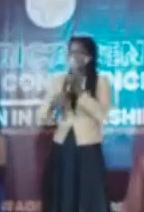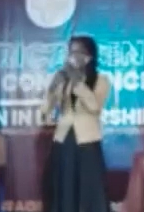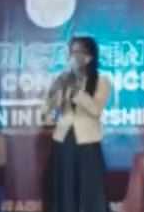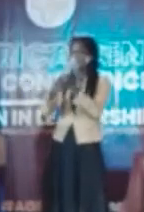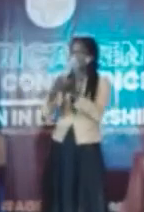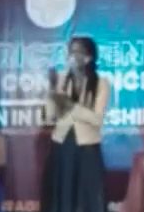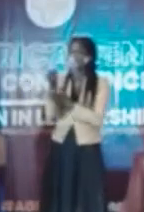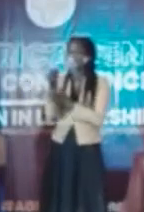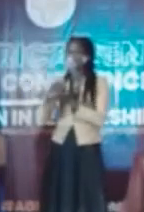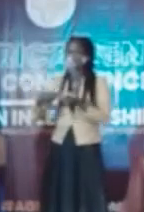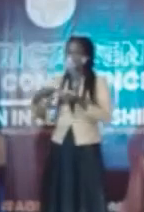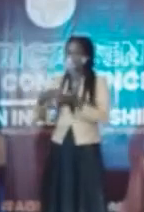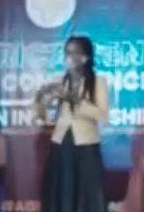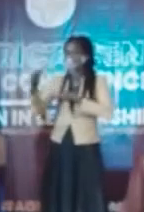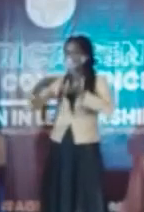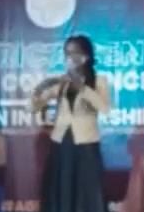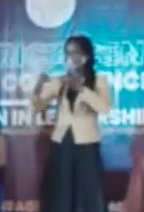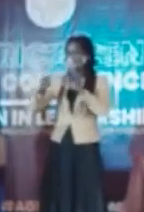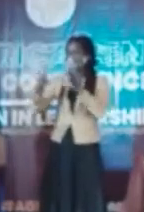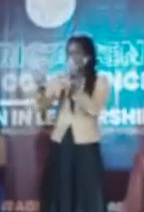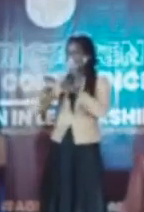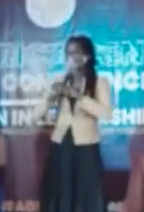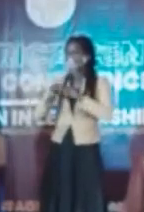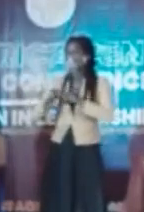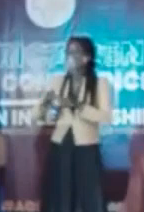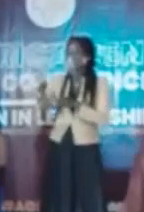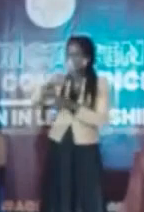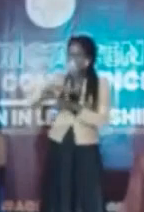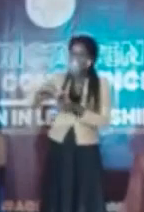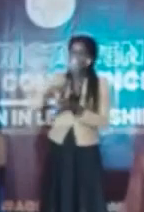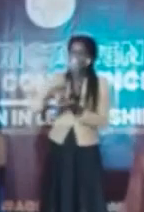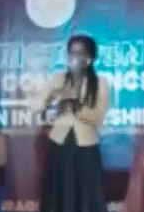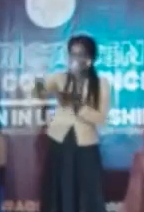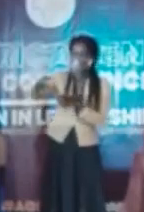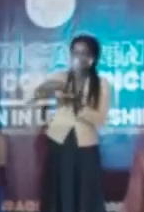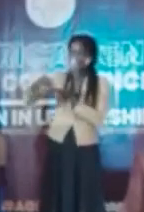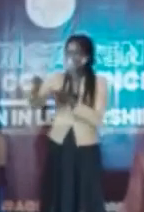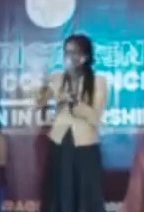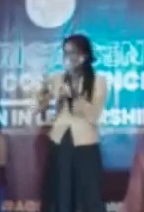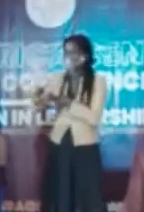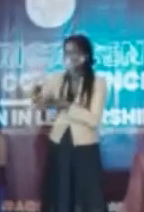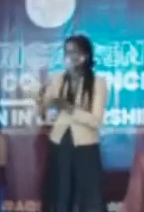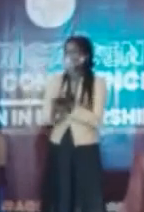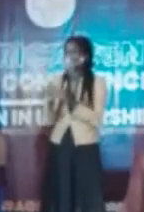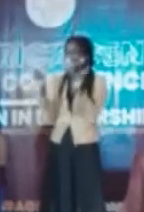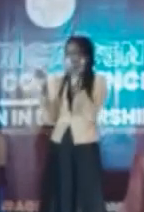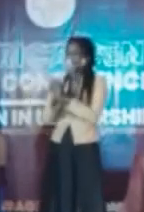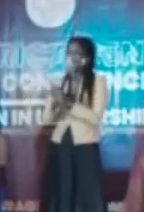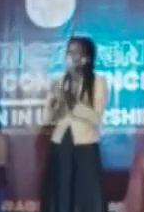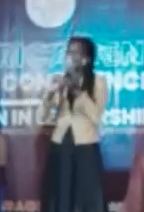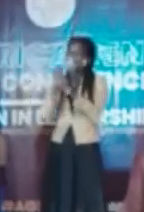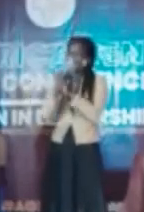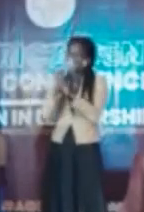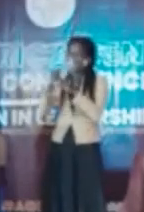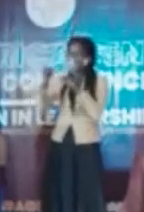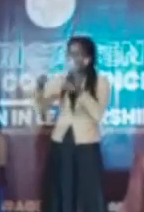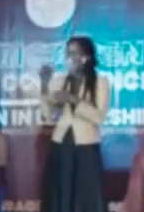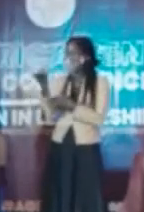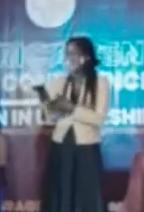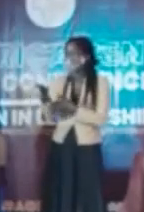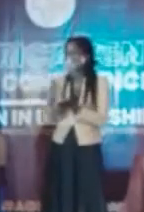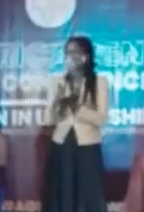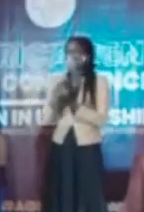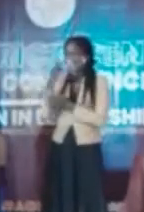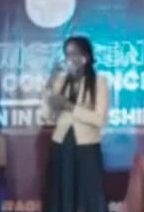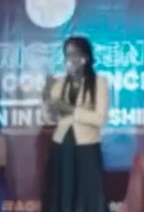financial services and access to markets. In a nutshell, that's what civil society organizations are doing in Malawi to